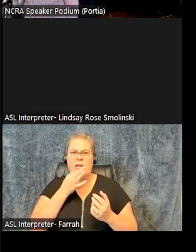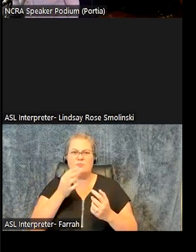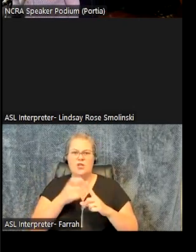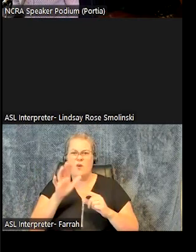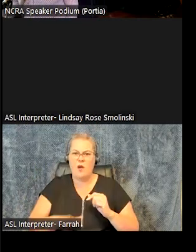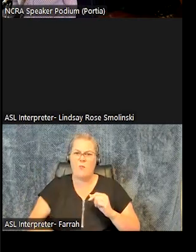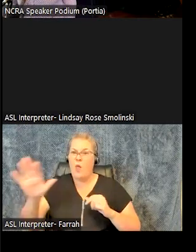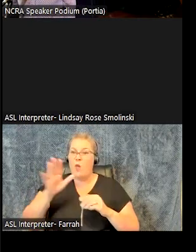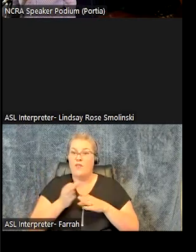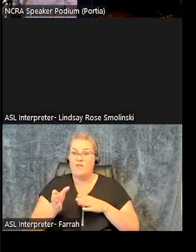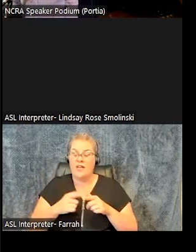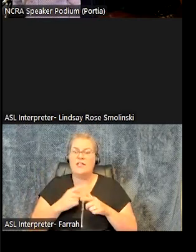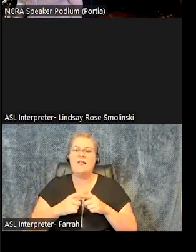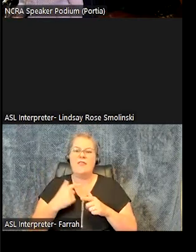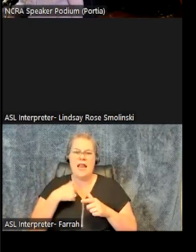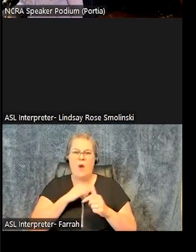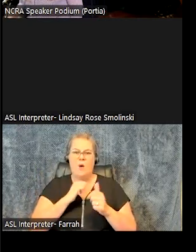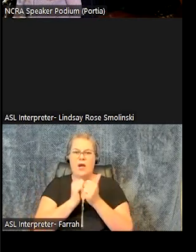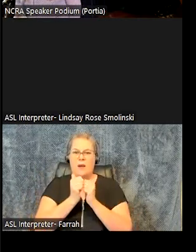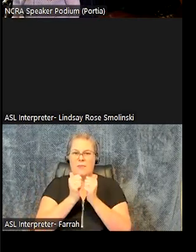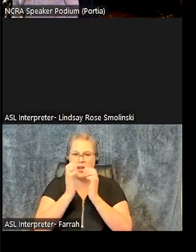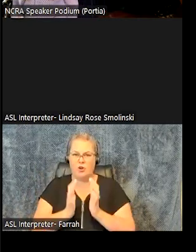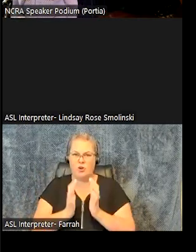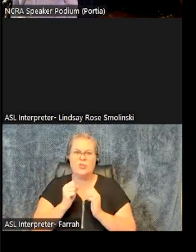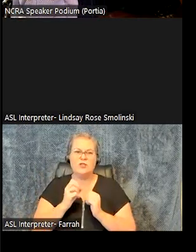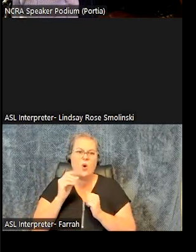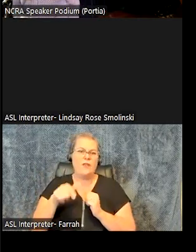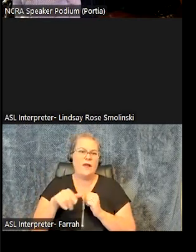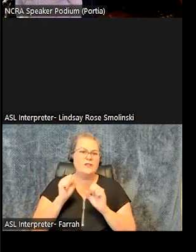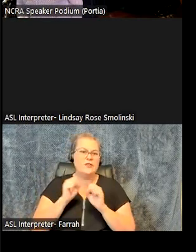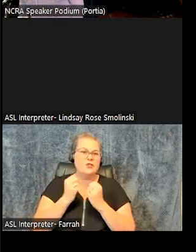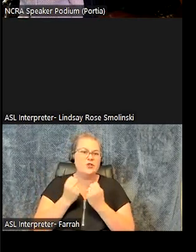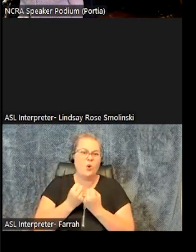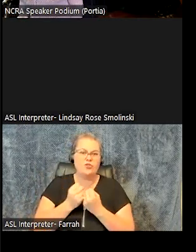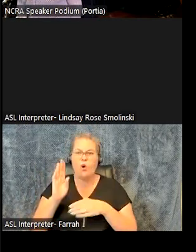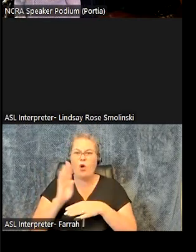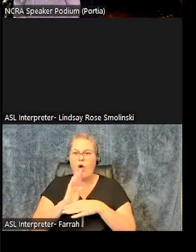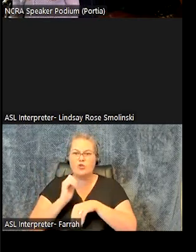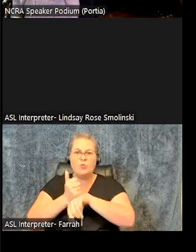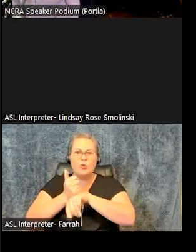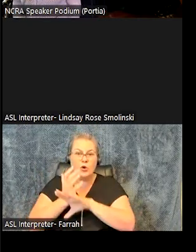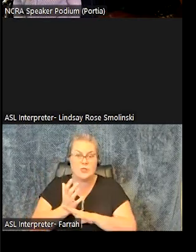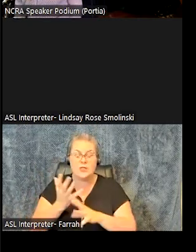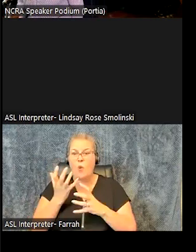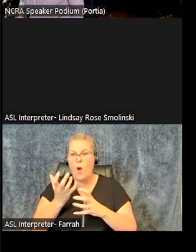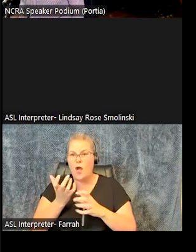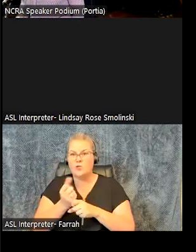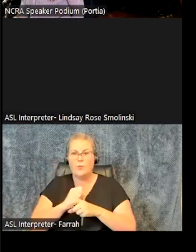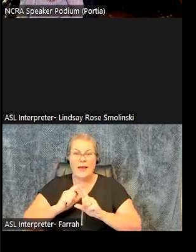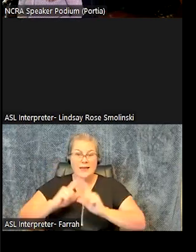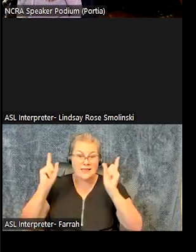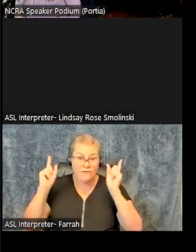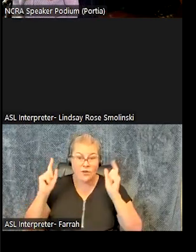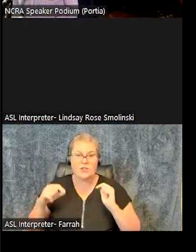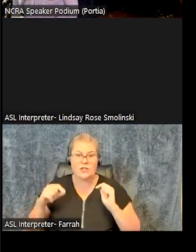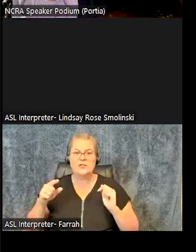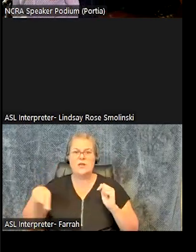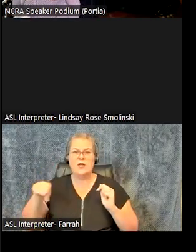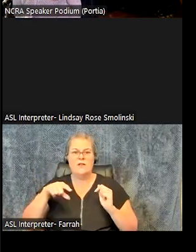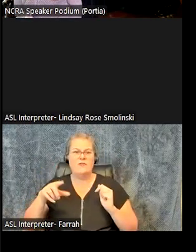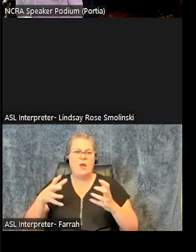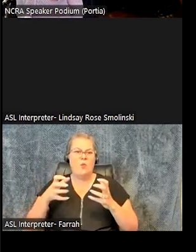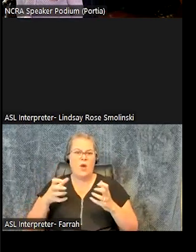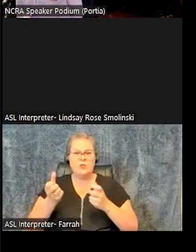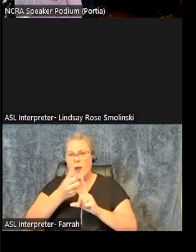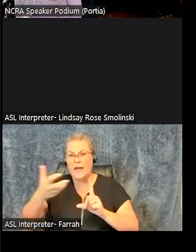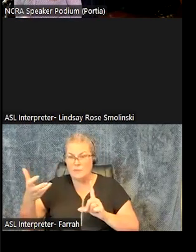then our competitors. So these are the social entrepreneurs that are looking to make a difference, want to create or expand a successful